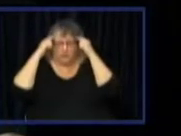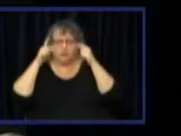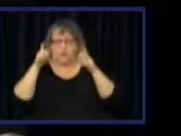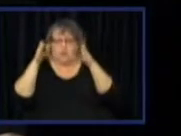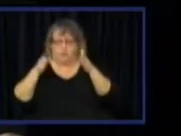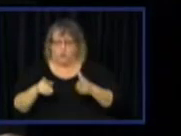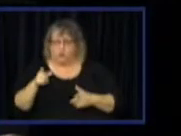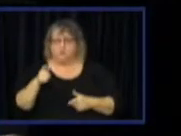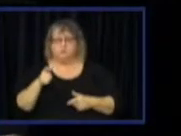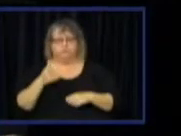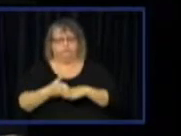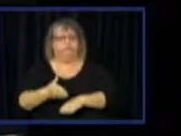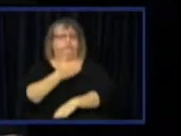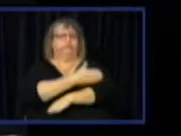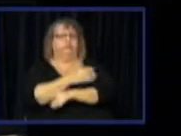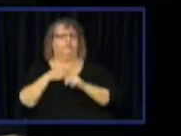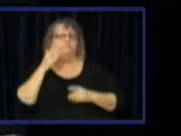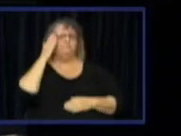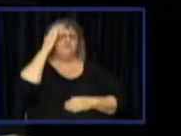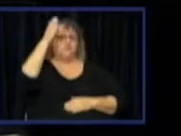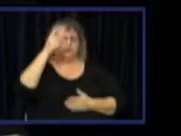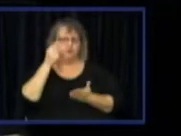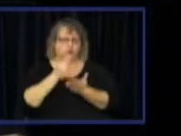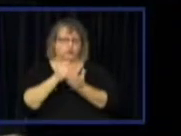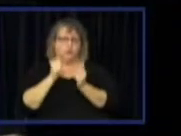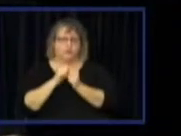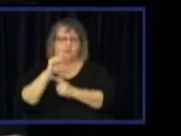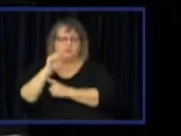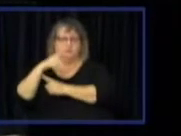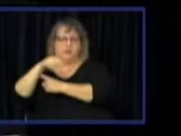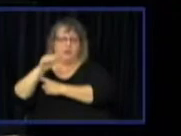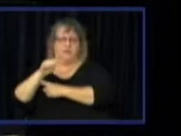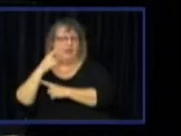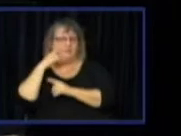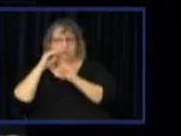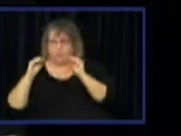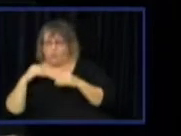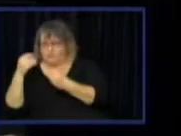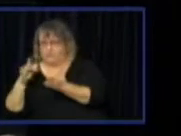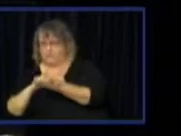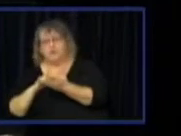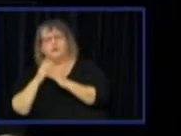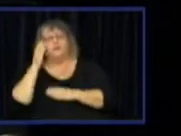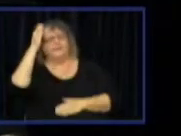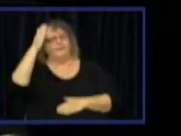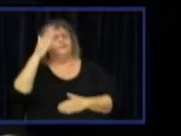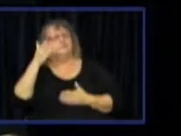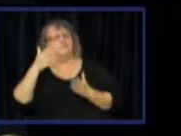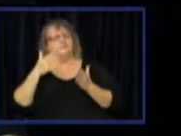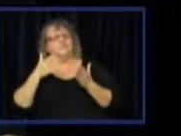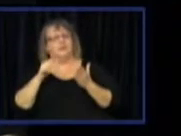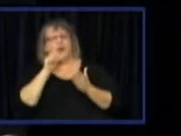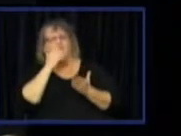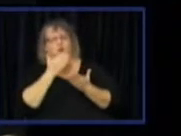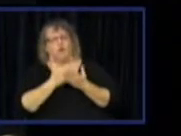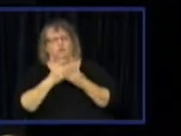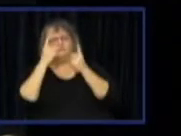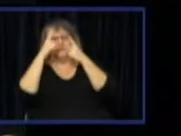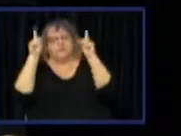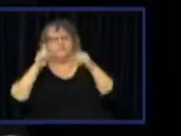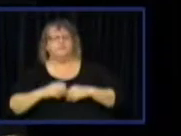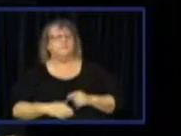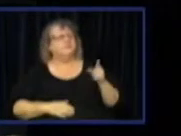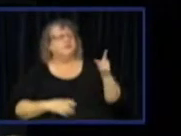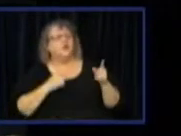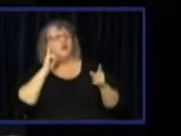patients are better off in the long run if they are treated with the medication than if they don't get it. And we've been talking about this statewide, and I know